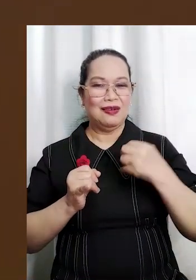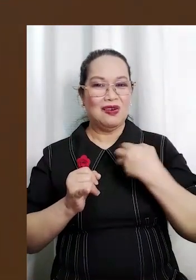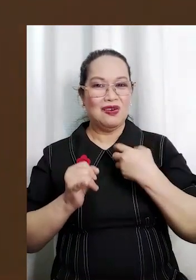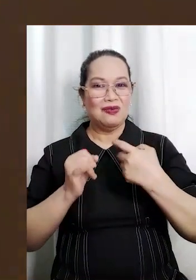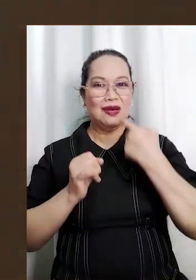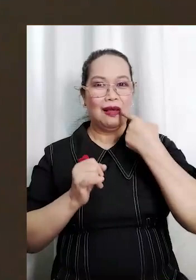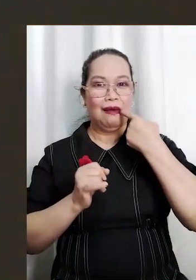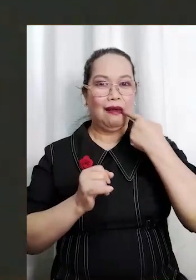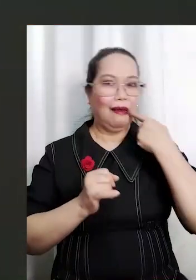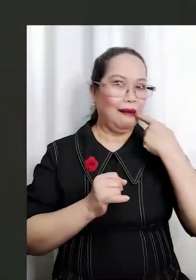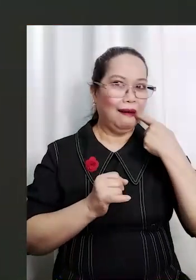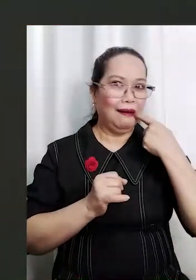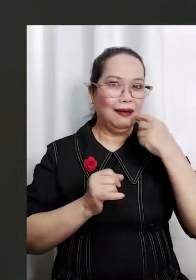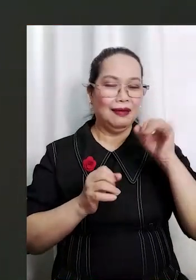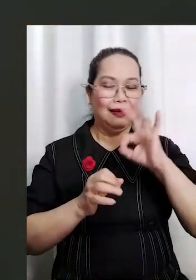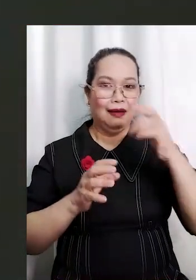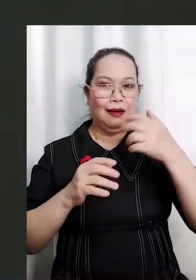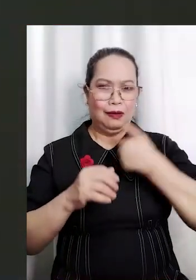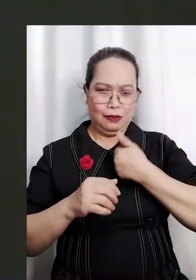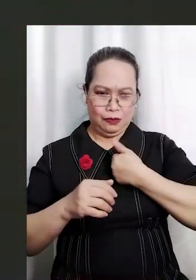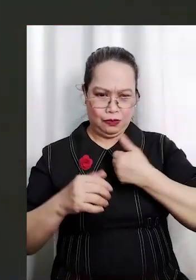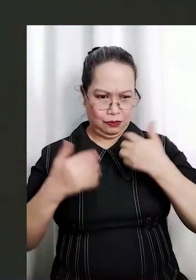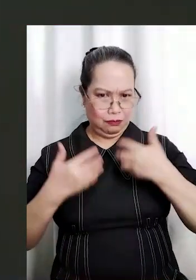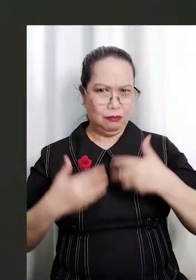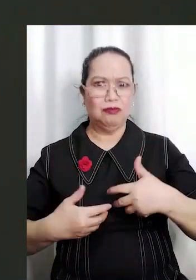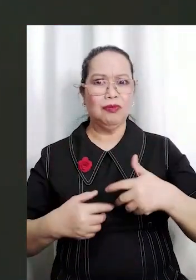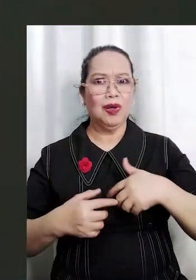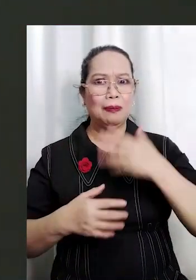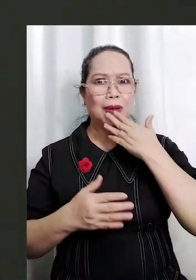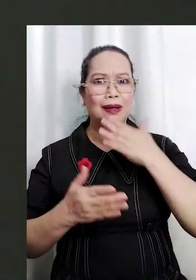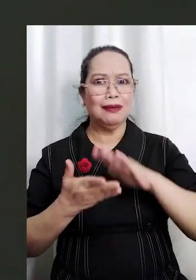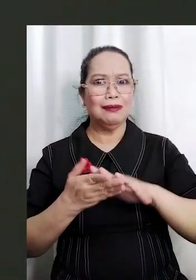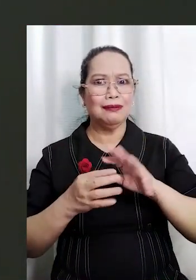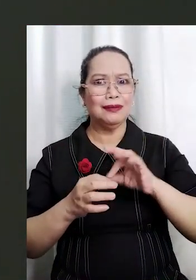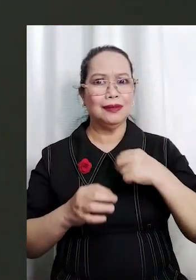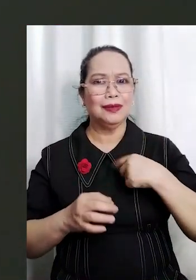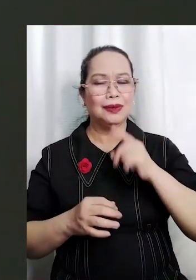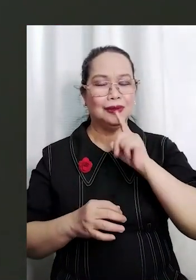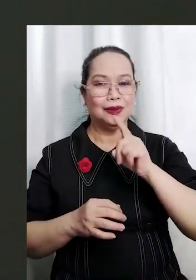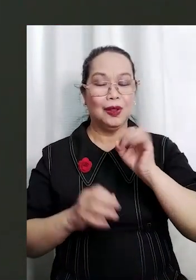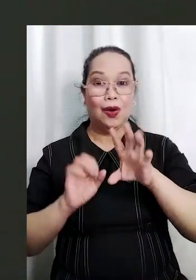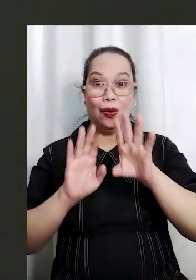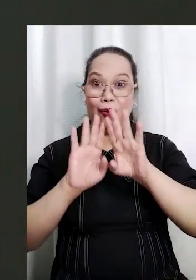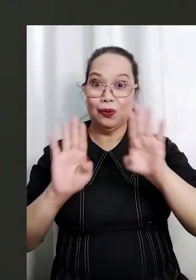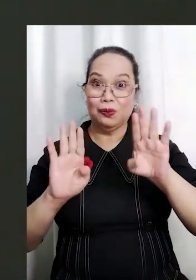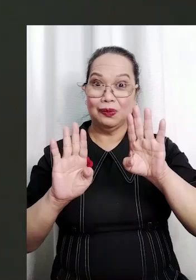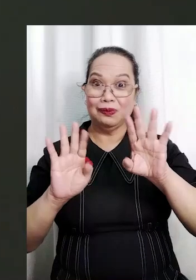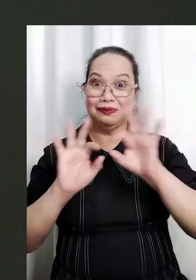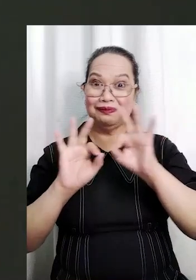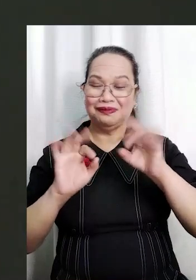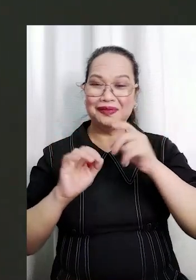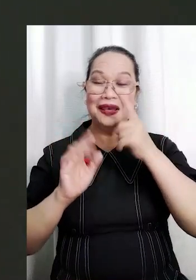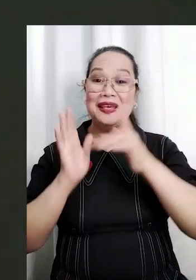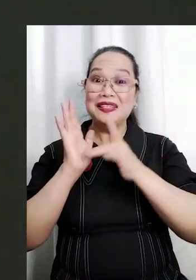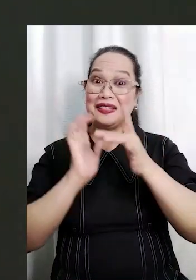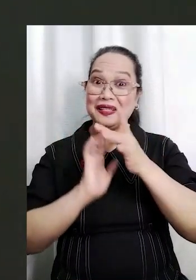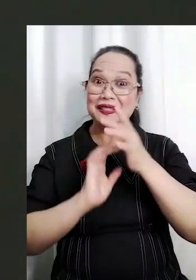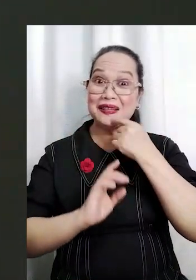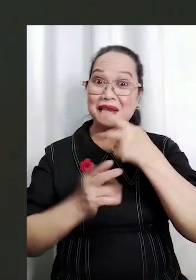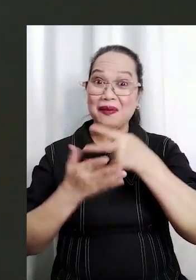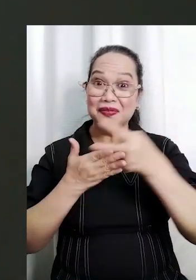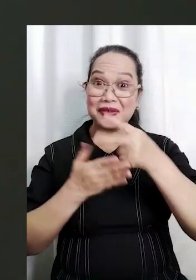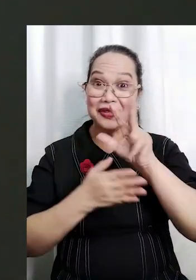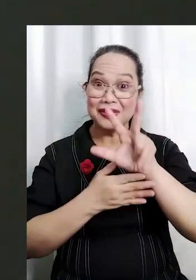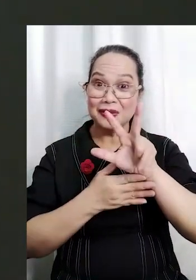Titisuri niya tayo sa pag-atake ng pagkakakilala natin sa ating sarili. Note how he opens his statement to Jesus. Sa verse